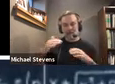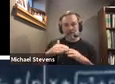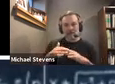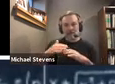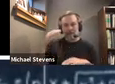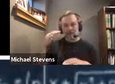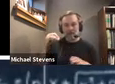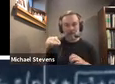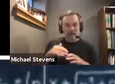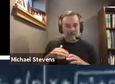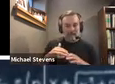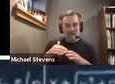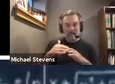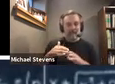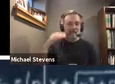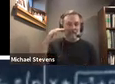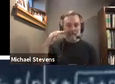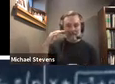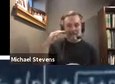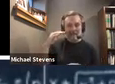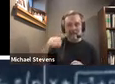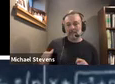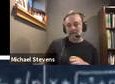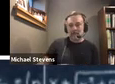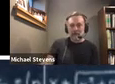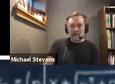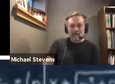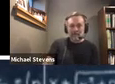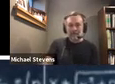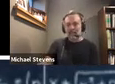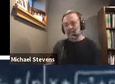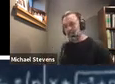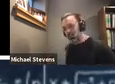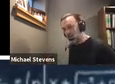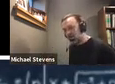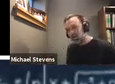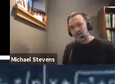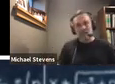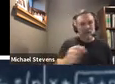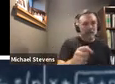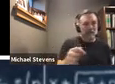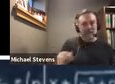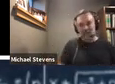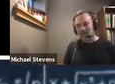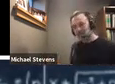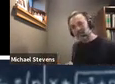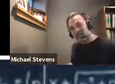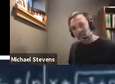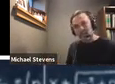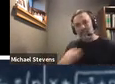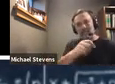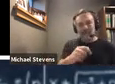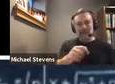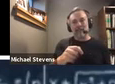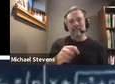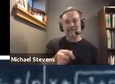users who were playing the game that had different heights, different arm lengths, and yet they were all supposed to do a motion. Like for instance,